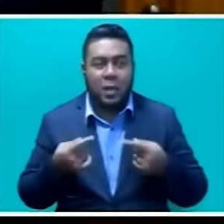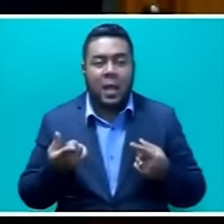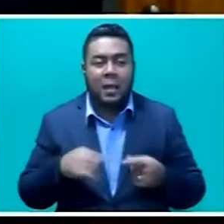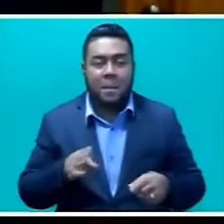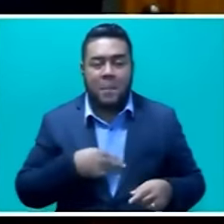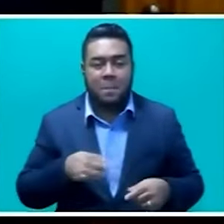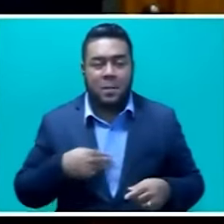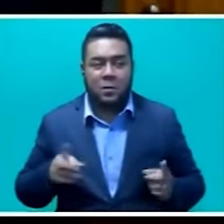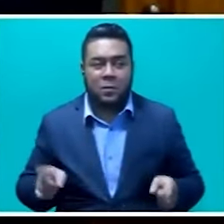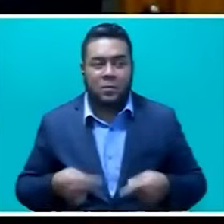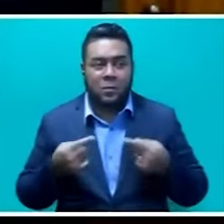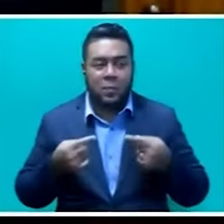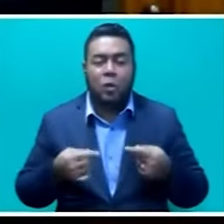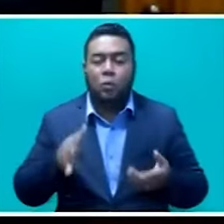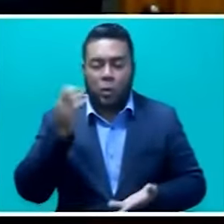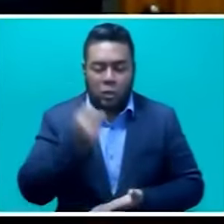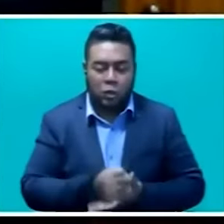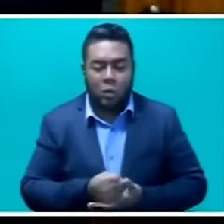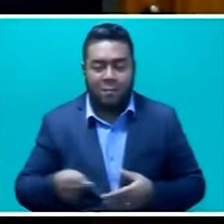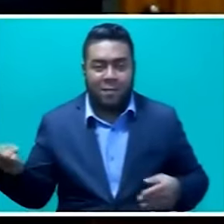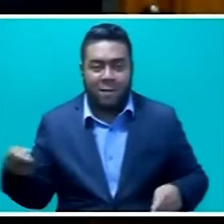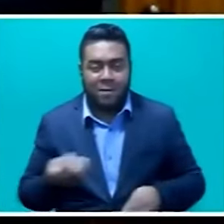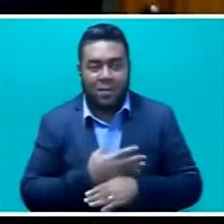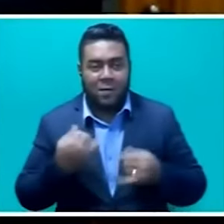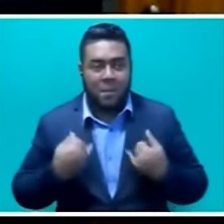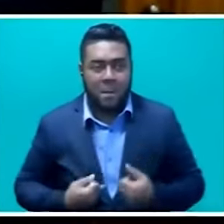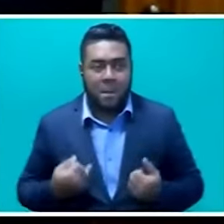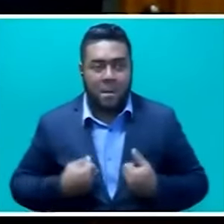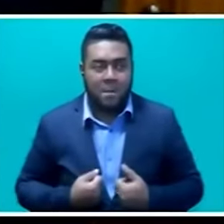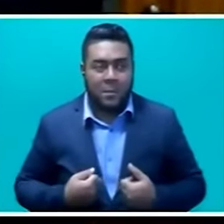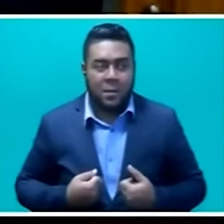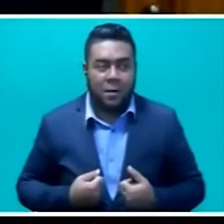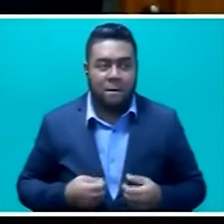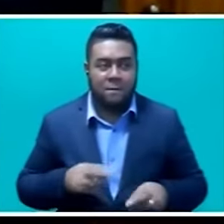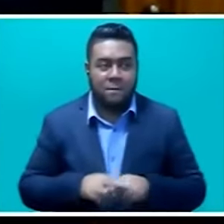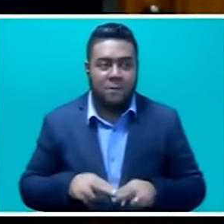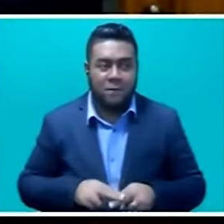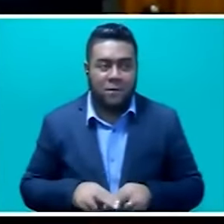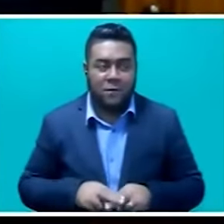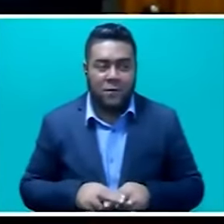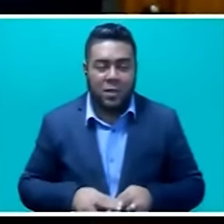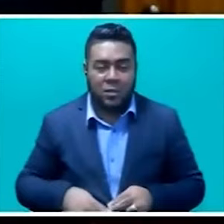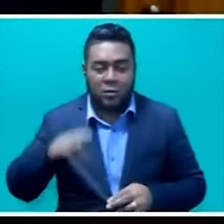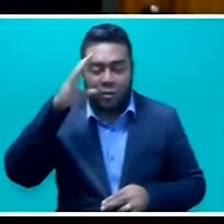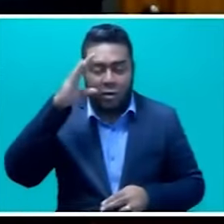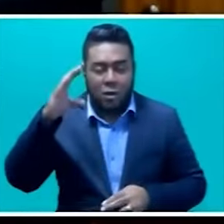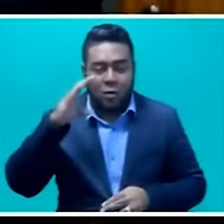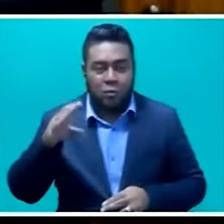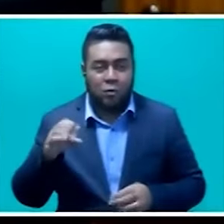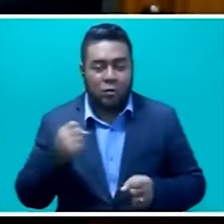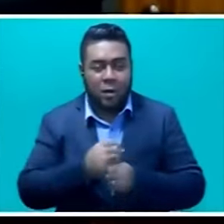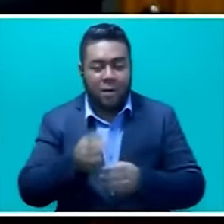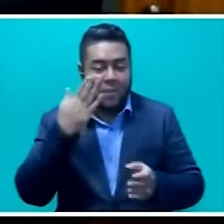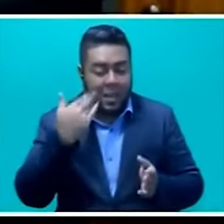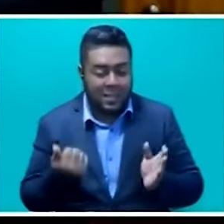the relevant stakeholders to ensure the effective implementation of the Fiji Country Gender Assessment findings and